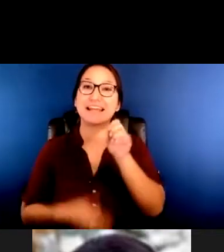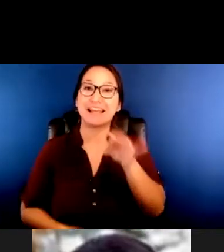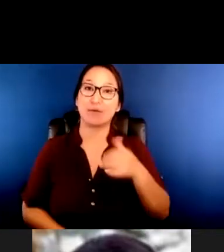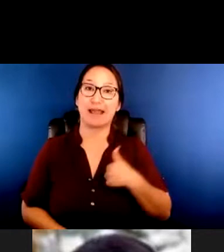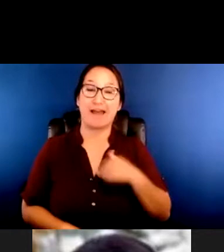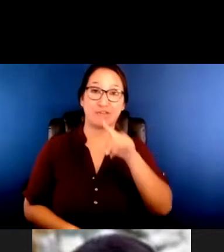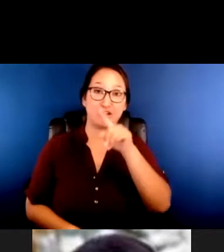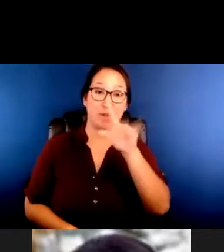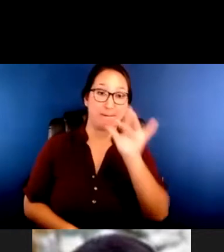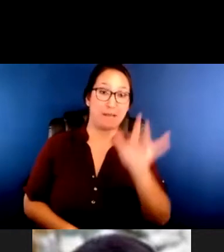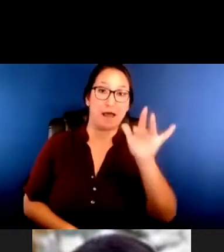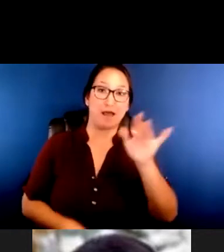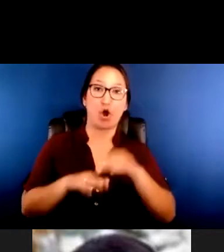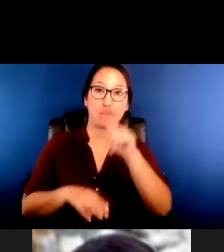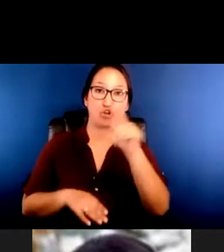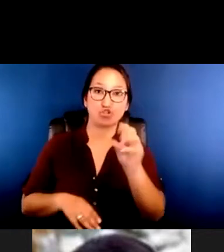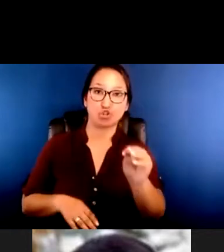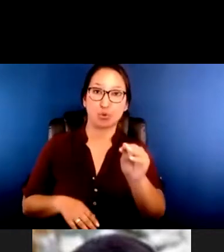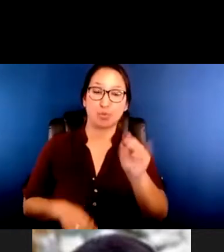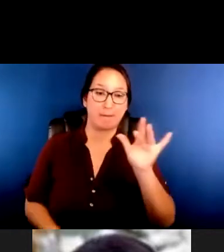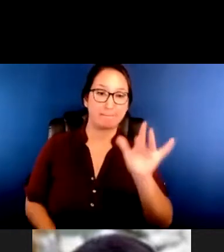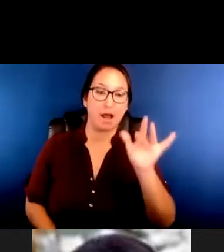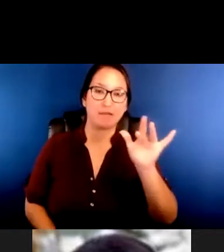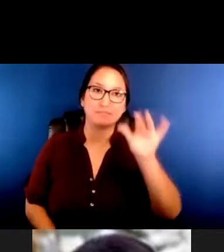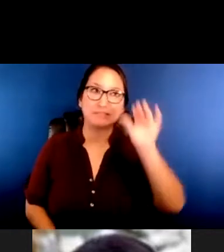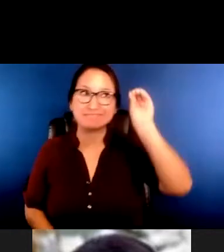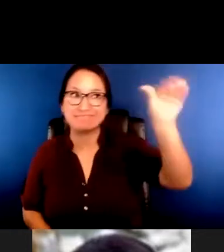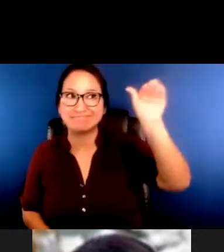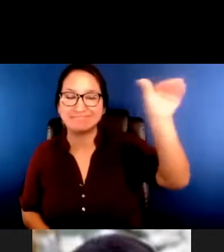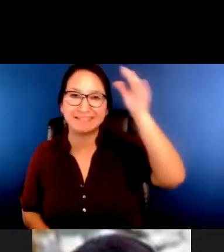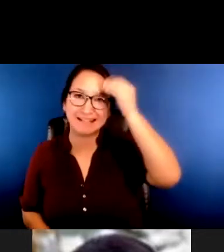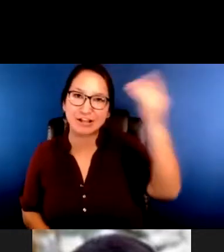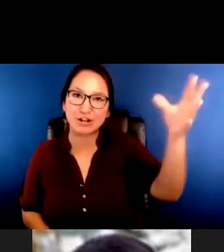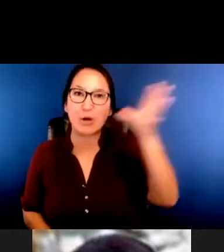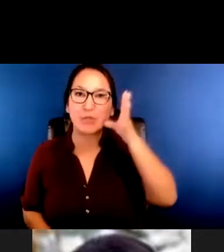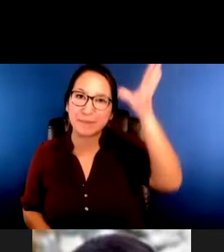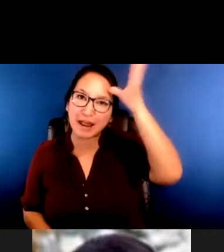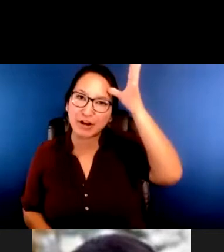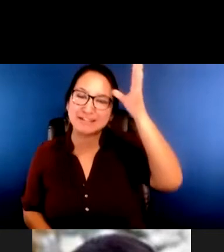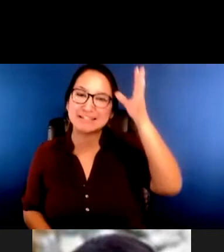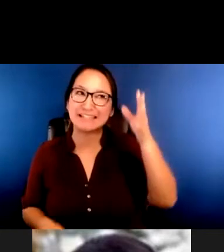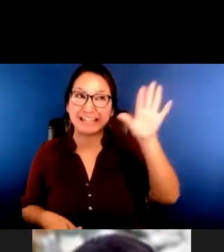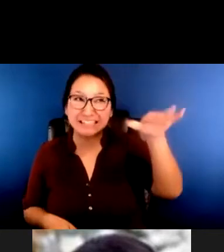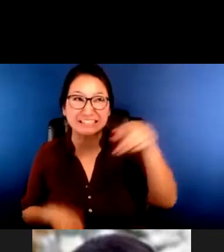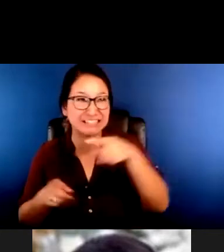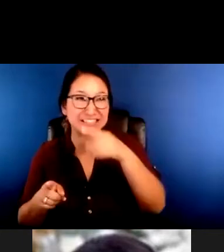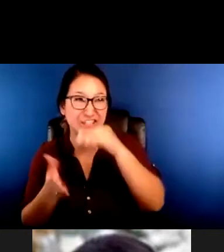an at-home child and say, hey, they're not with us right now. It's hard for us to monitor that. We don't know how. It's a struggle. It's